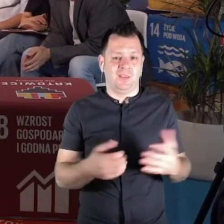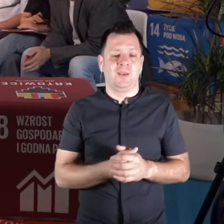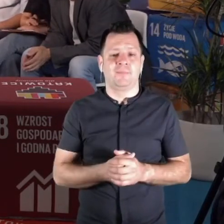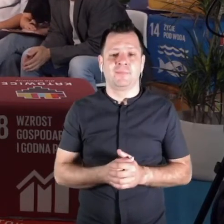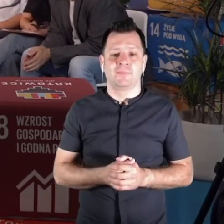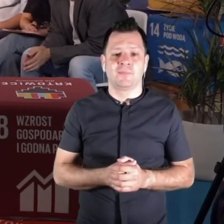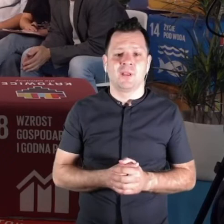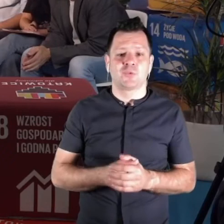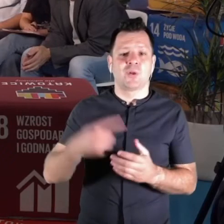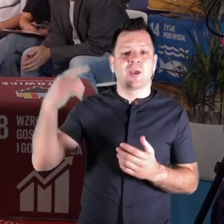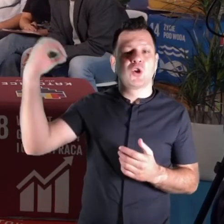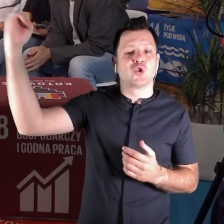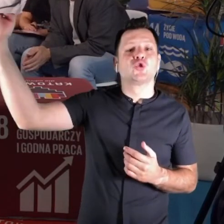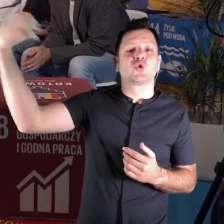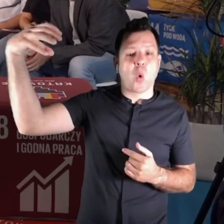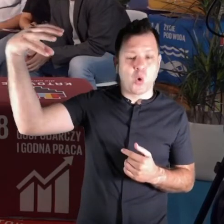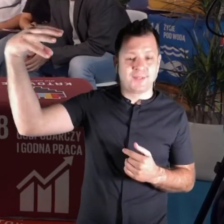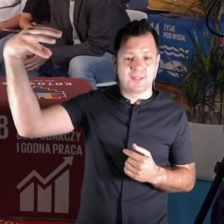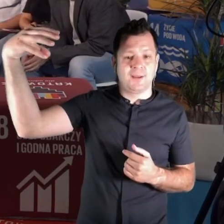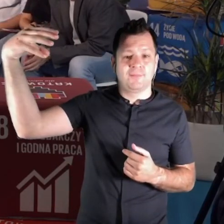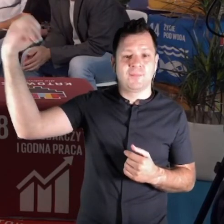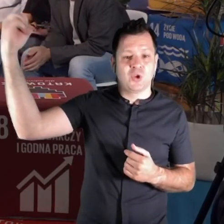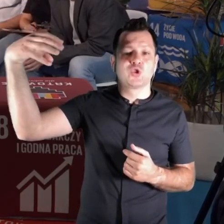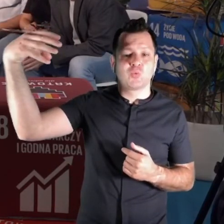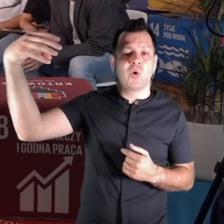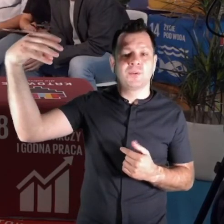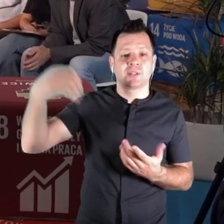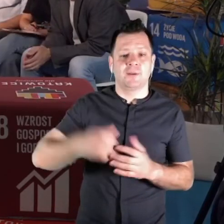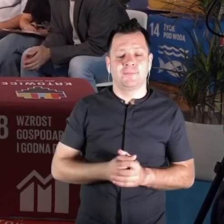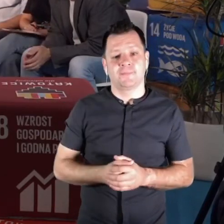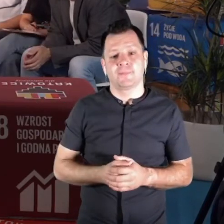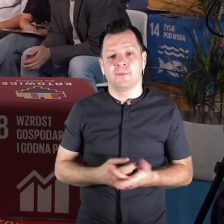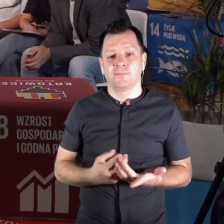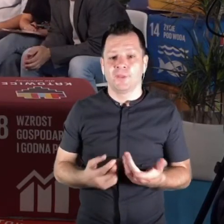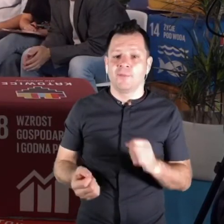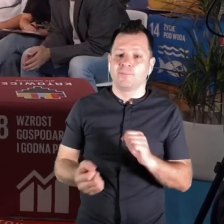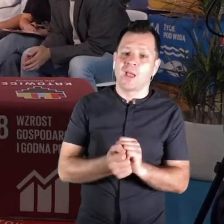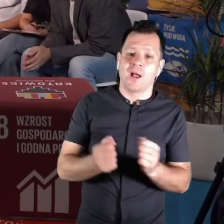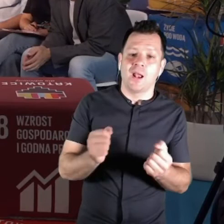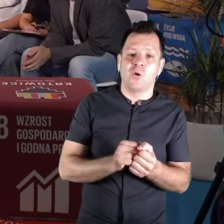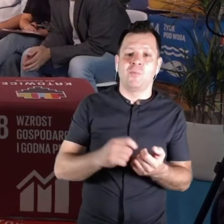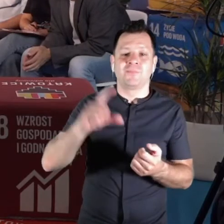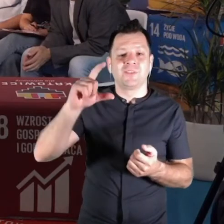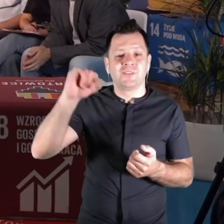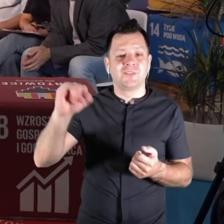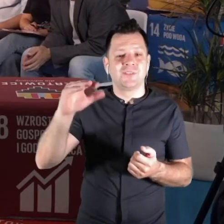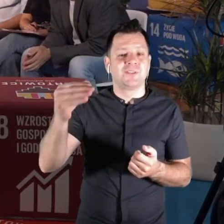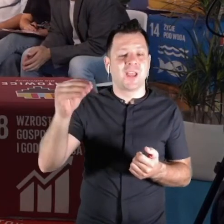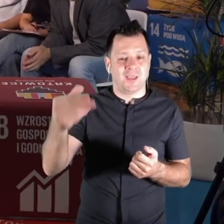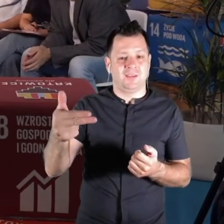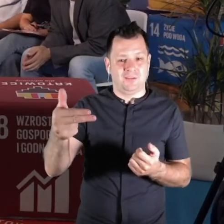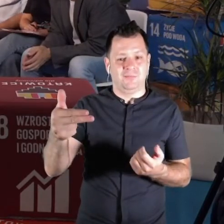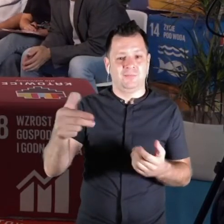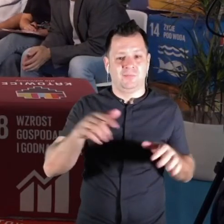that gets a lot of shadow will evaporate less water as compared to a place that is